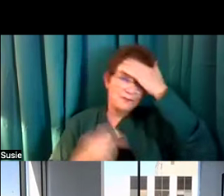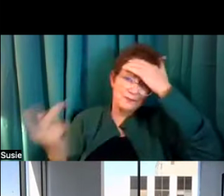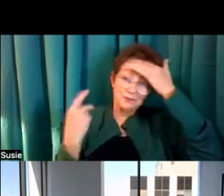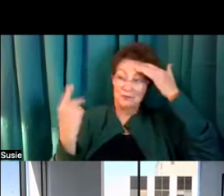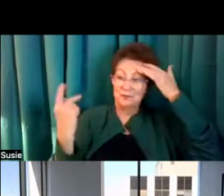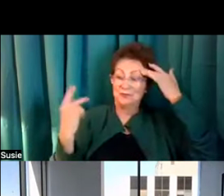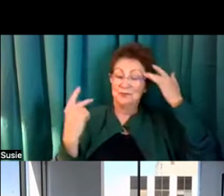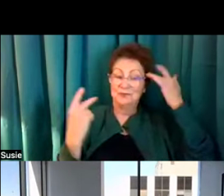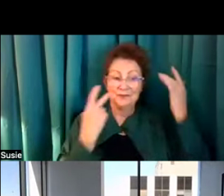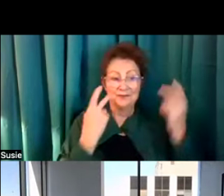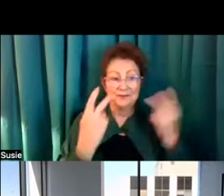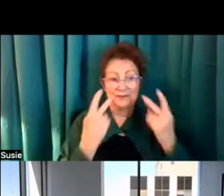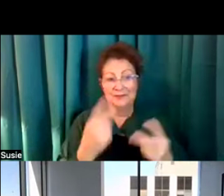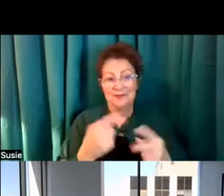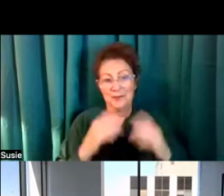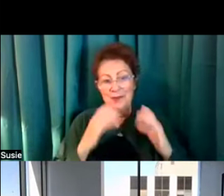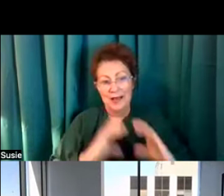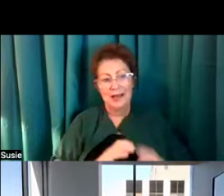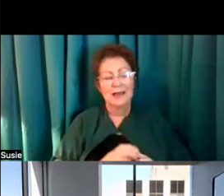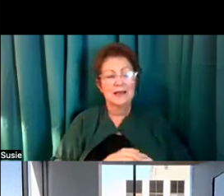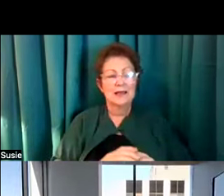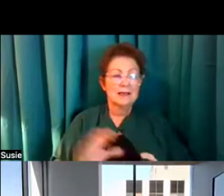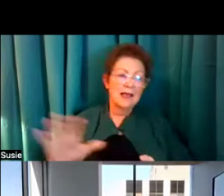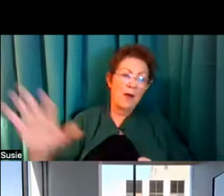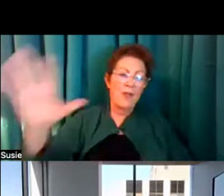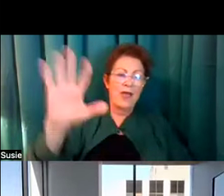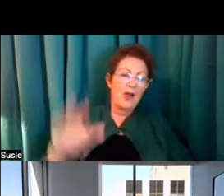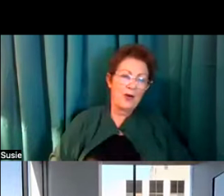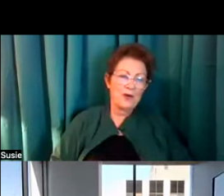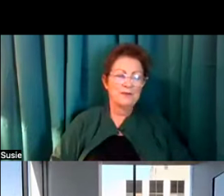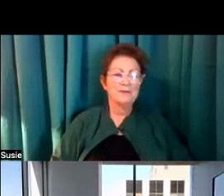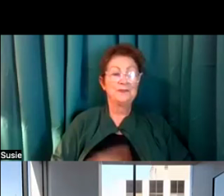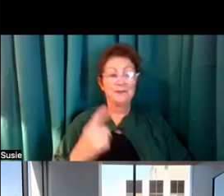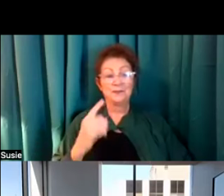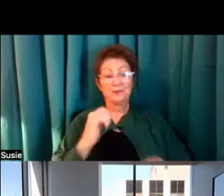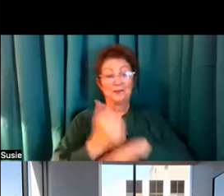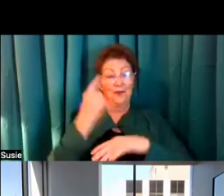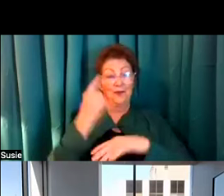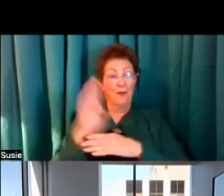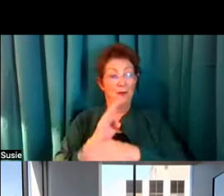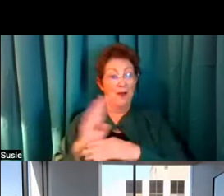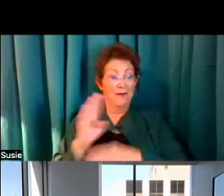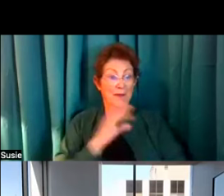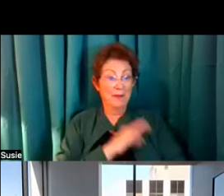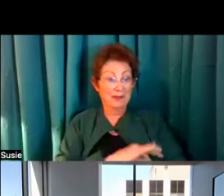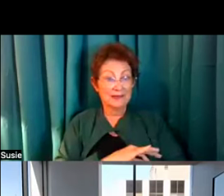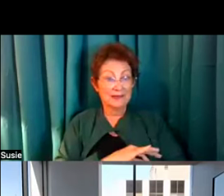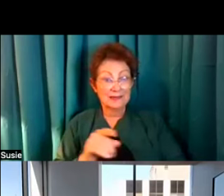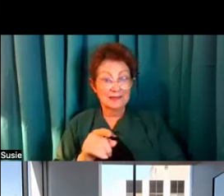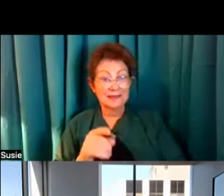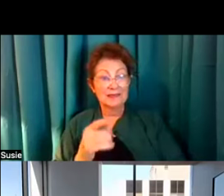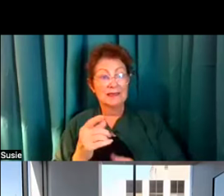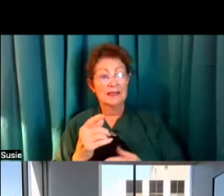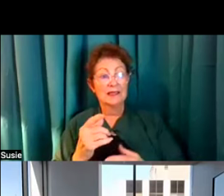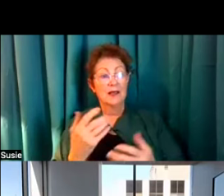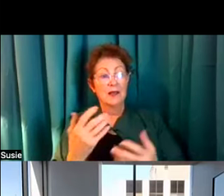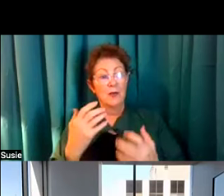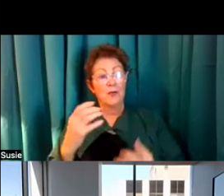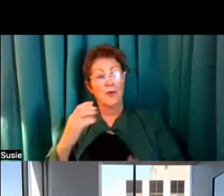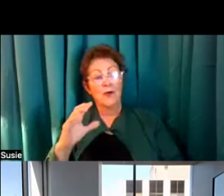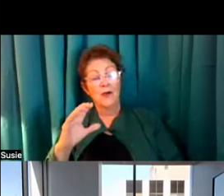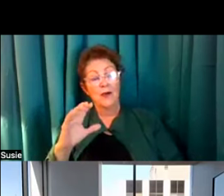with clients or in the marketplace. A founder of a for-profit business, they want to